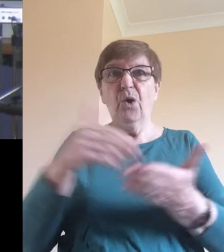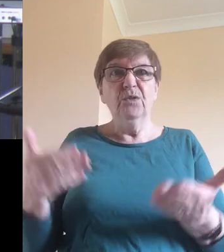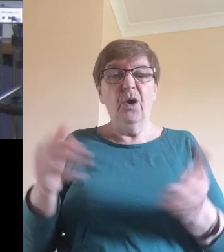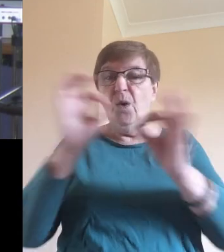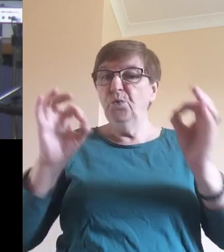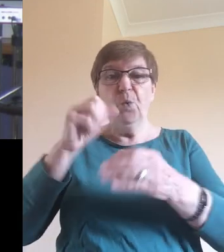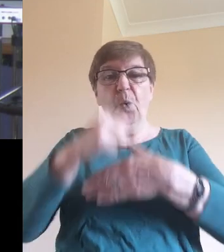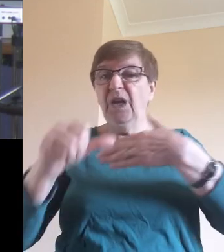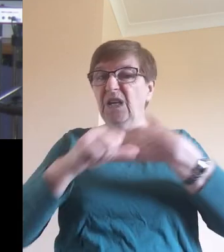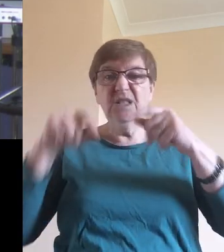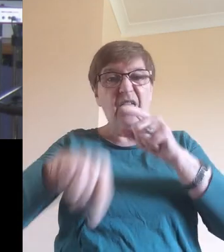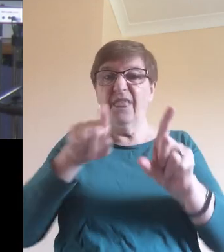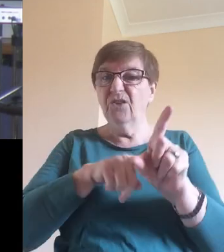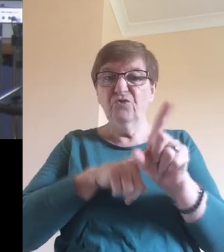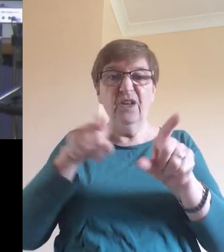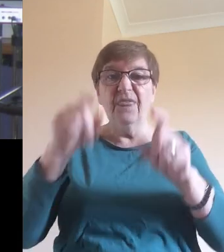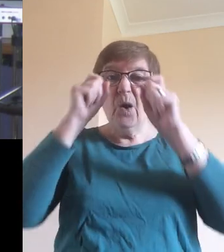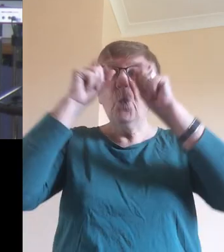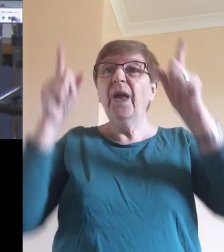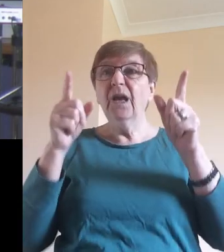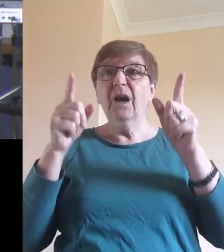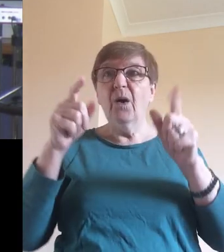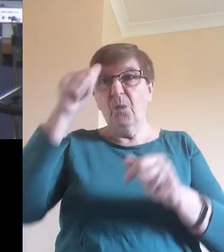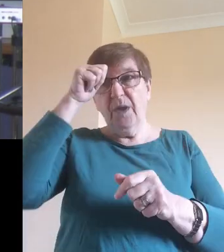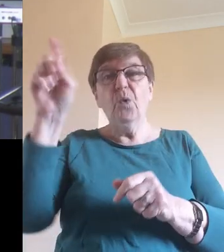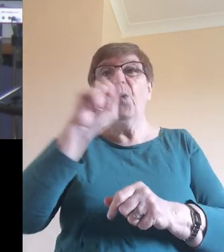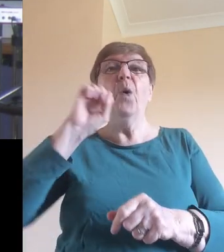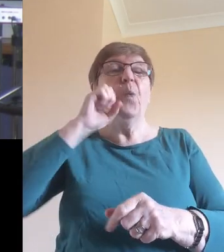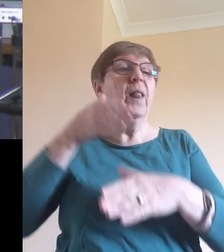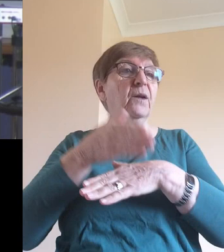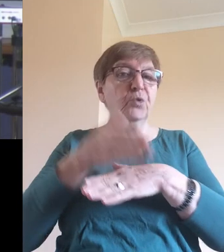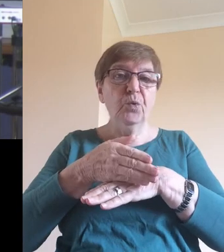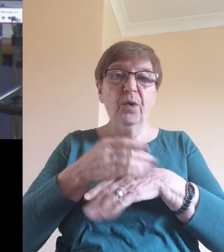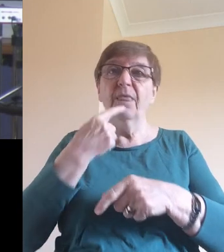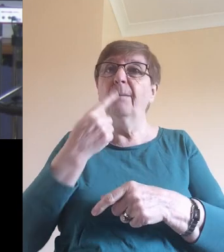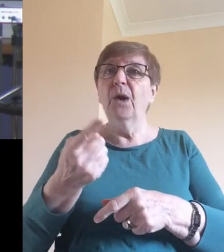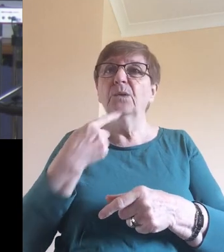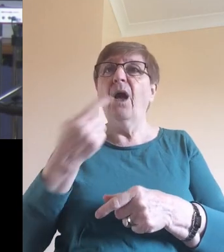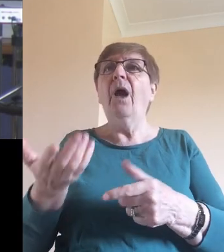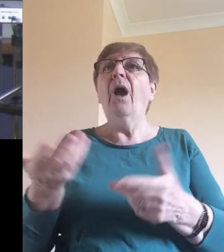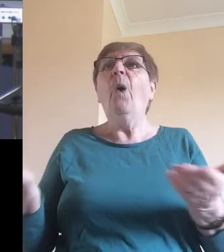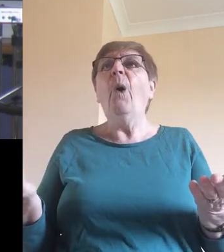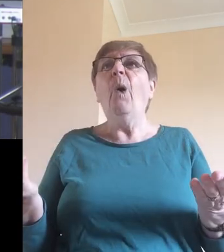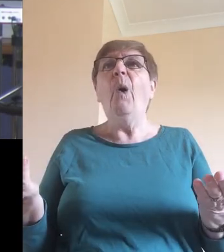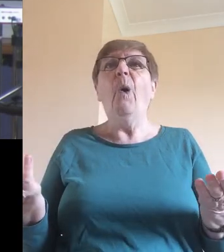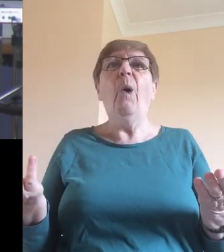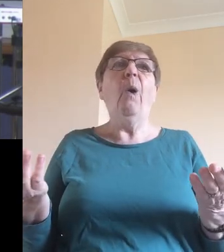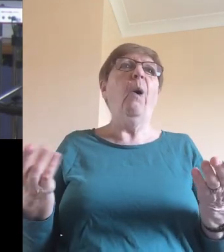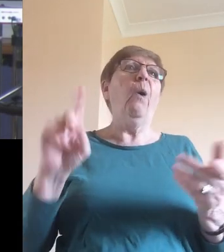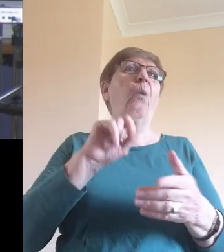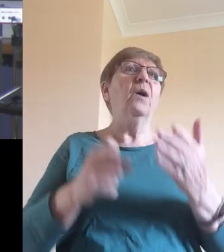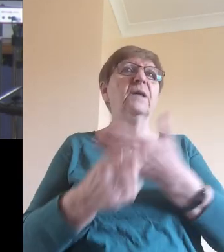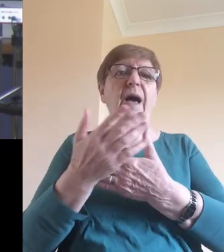is coming. They're just waking up. We know just what they'll do. Their mouths will hang open a minute or two,